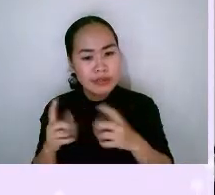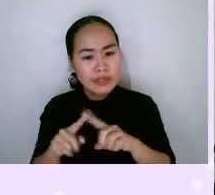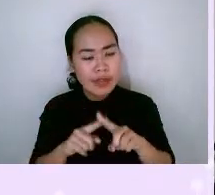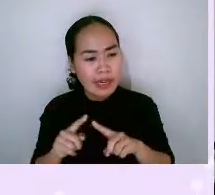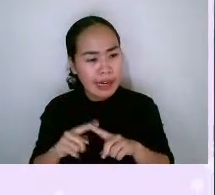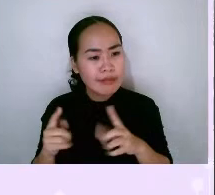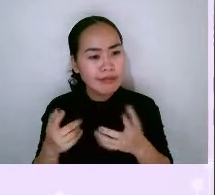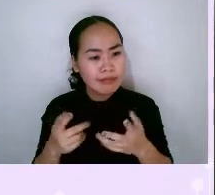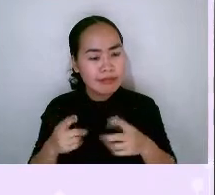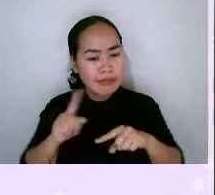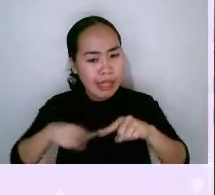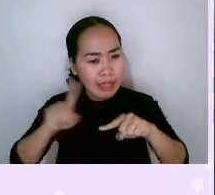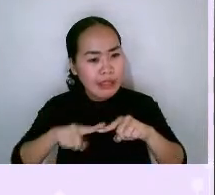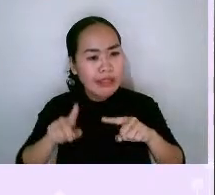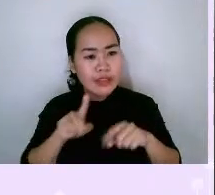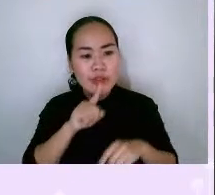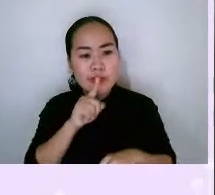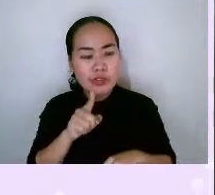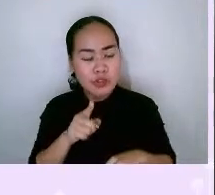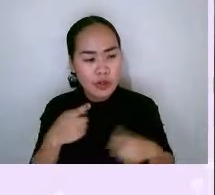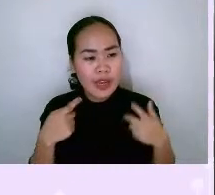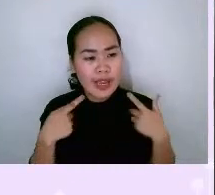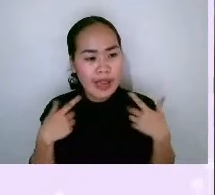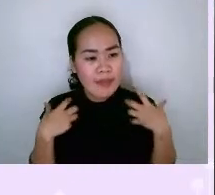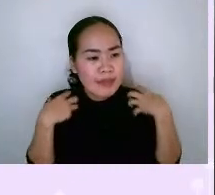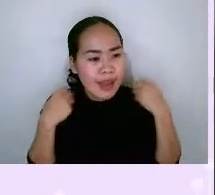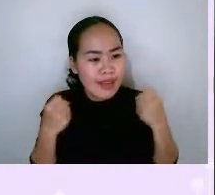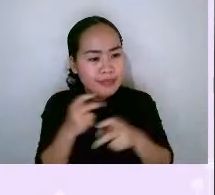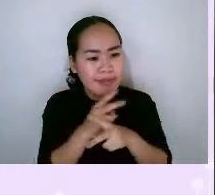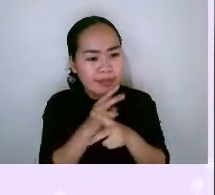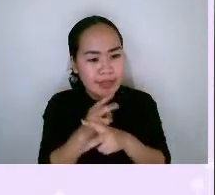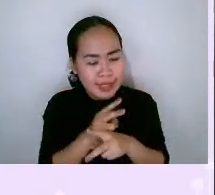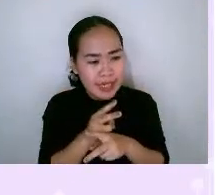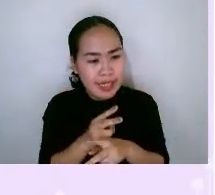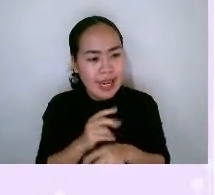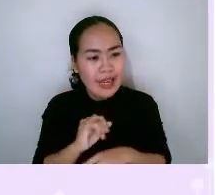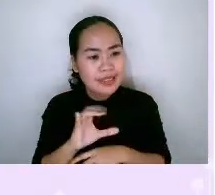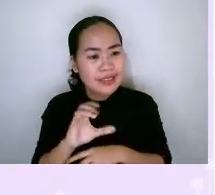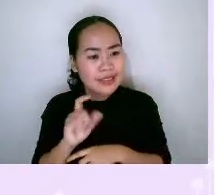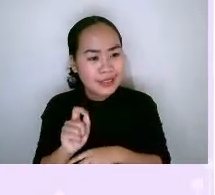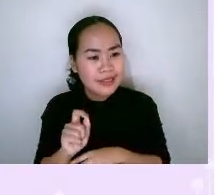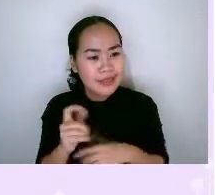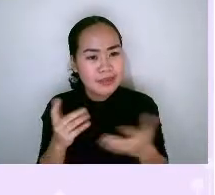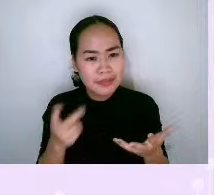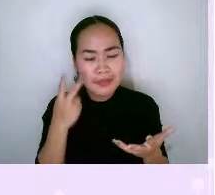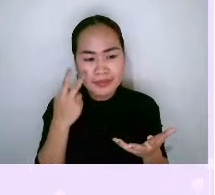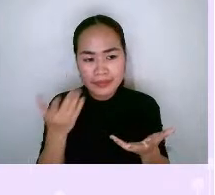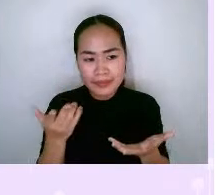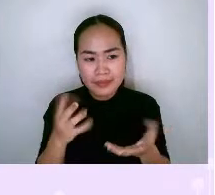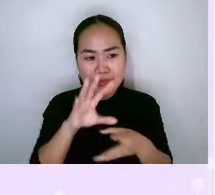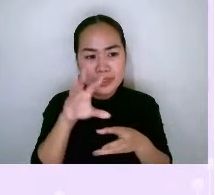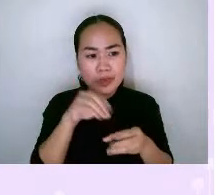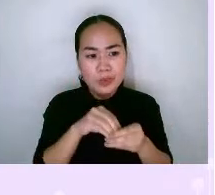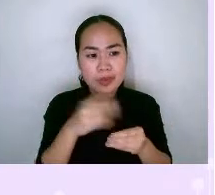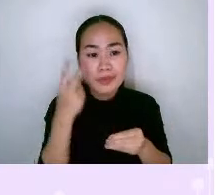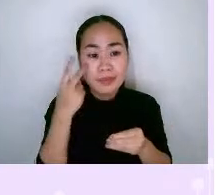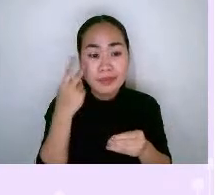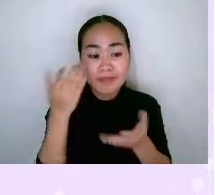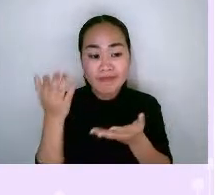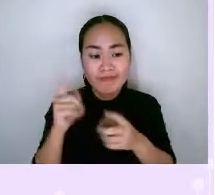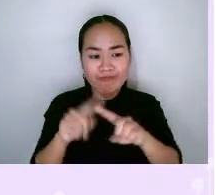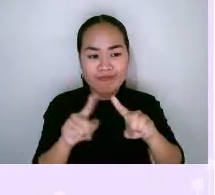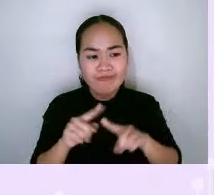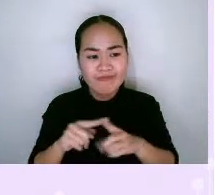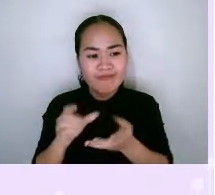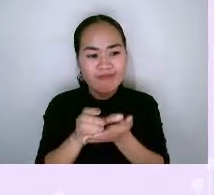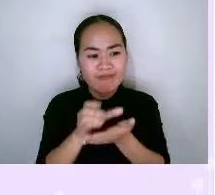electronics, healthcare, and information and communication technology. This also includes courses from the following